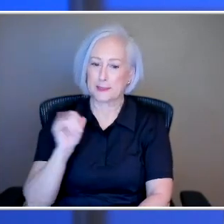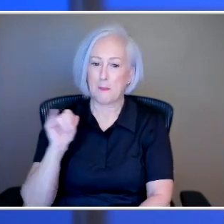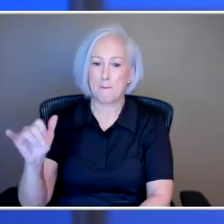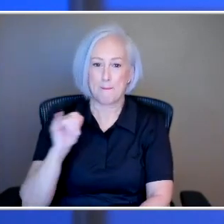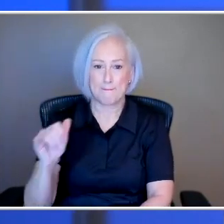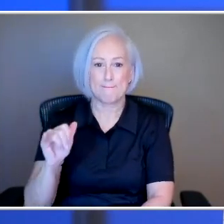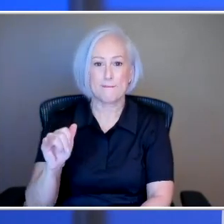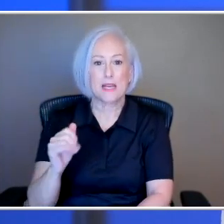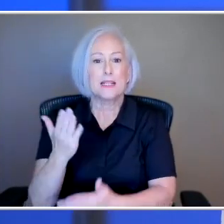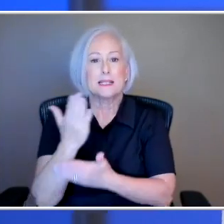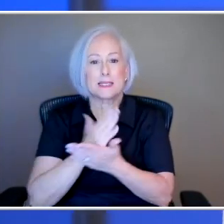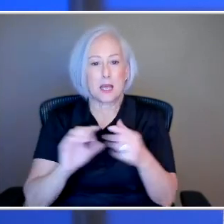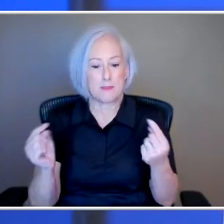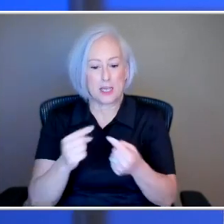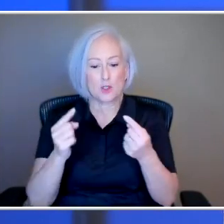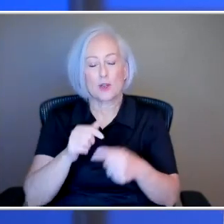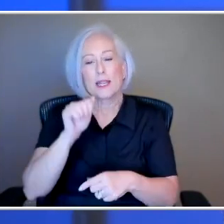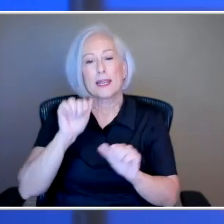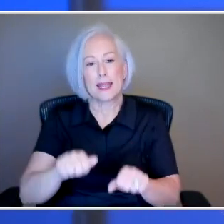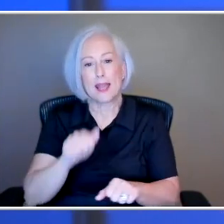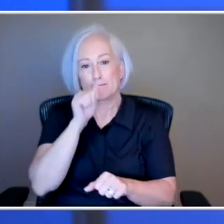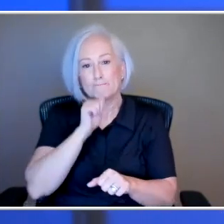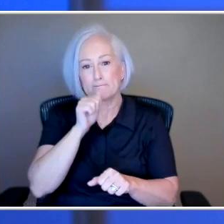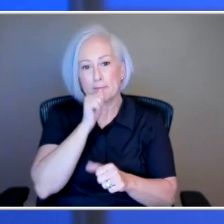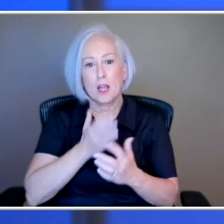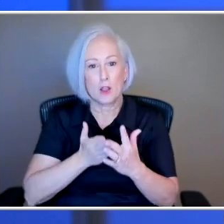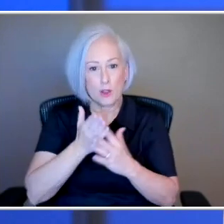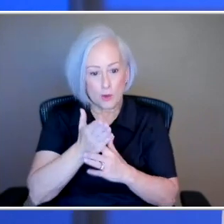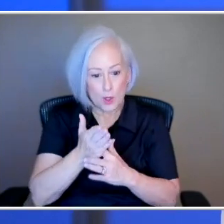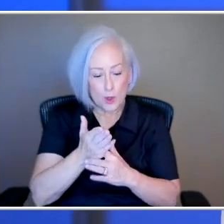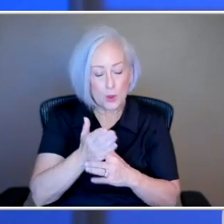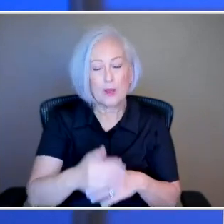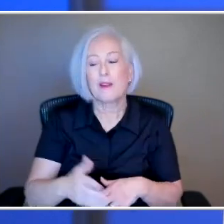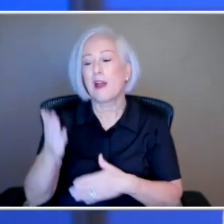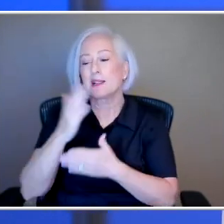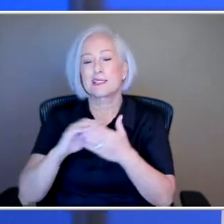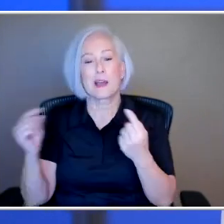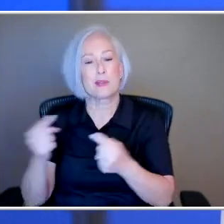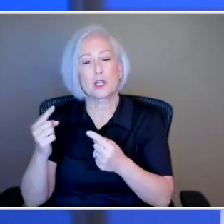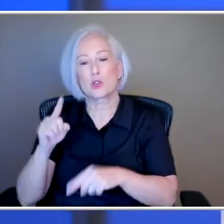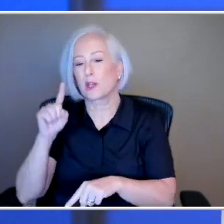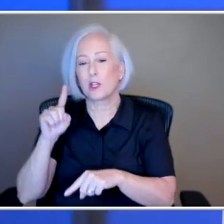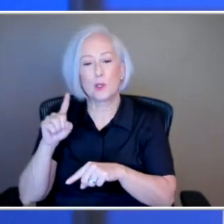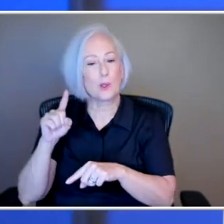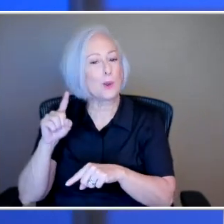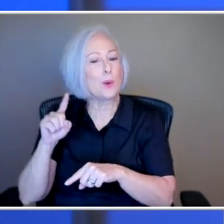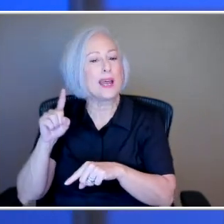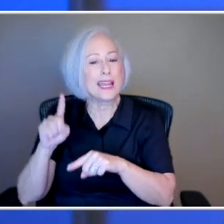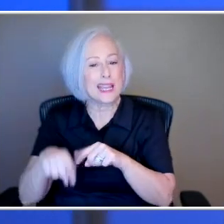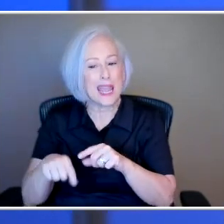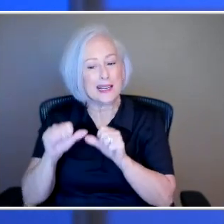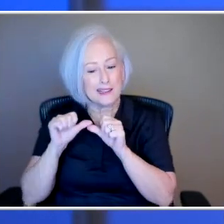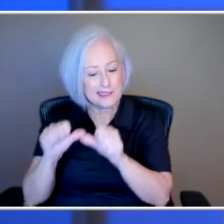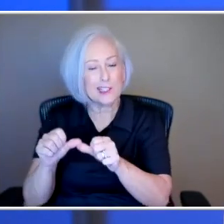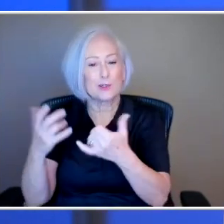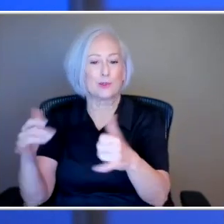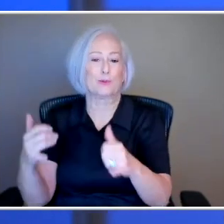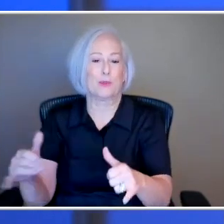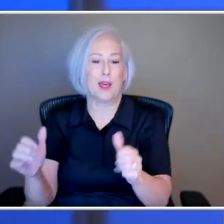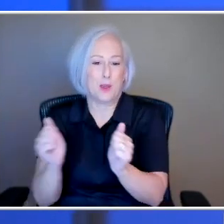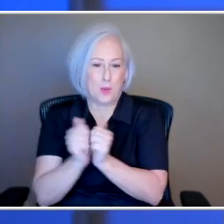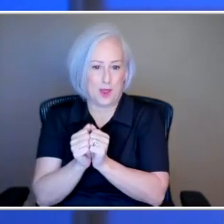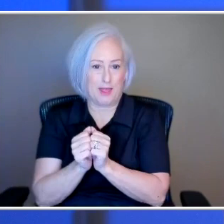to play through if you can tolerate the pain. There's injuries that it's not okay to play through. Biggest thing is make sure you see somebody that that